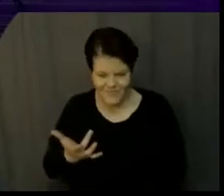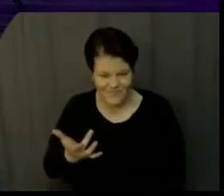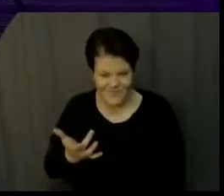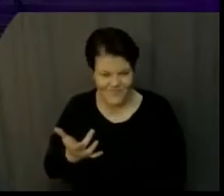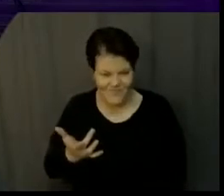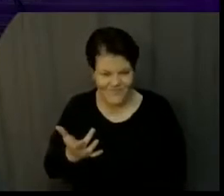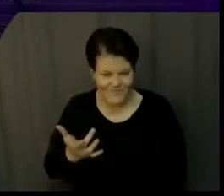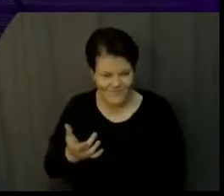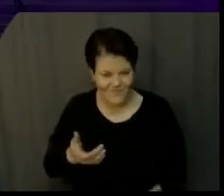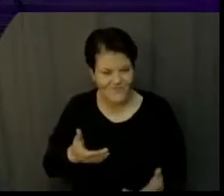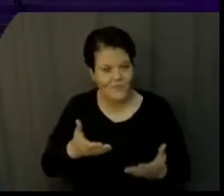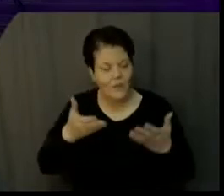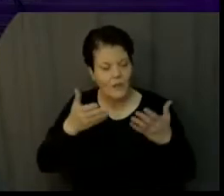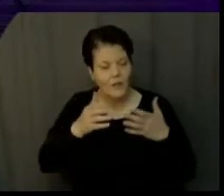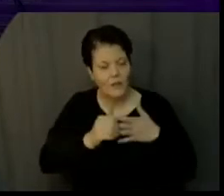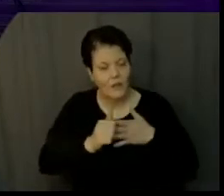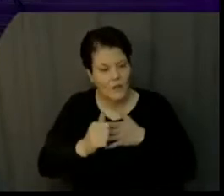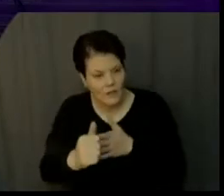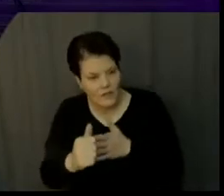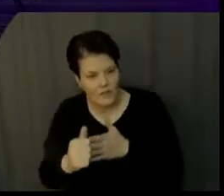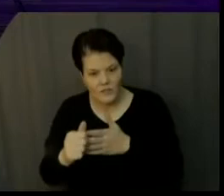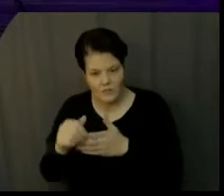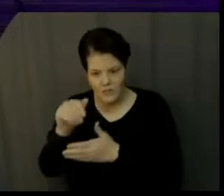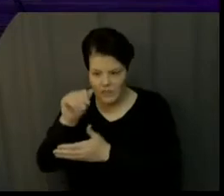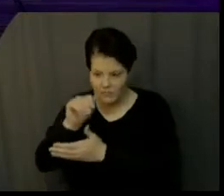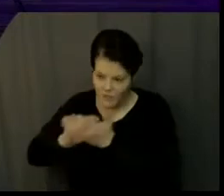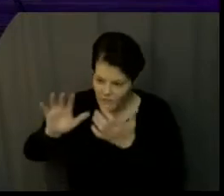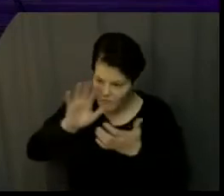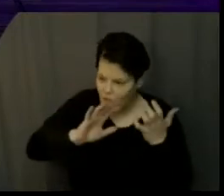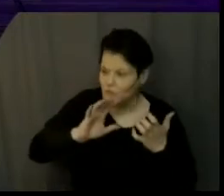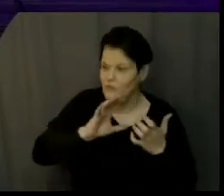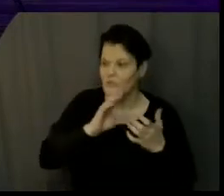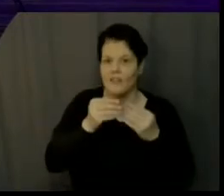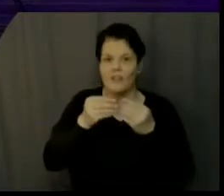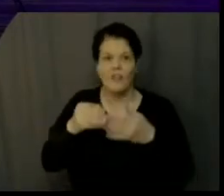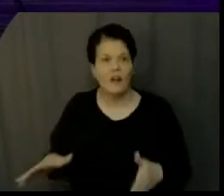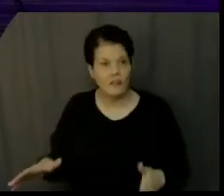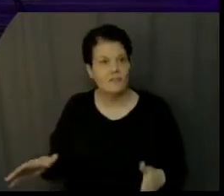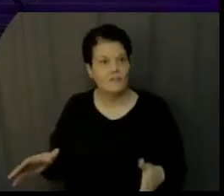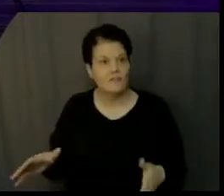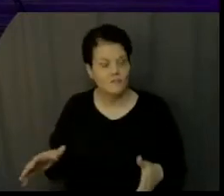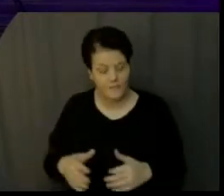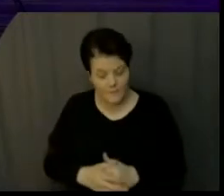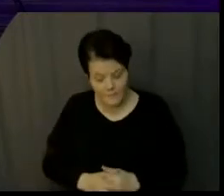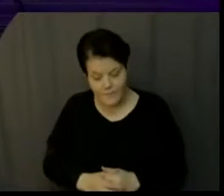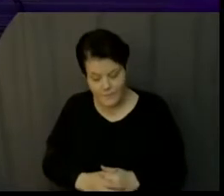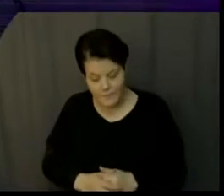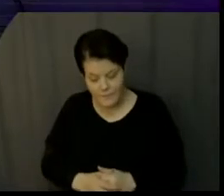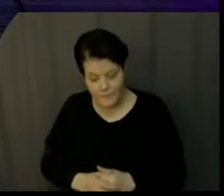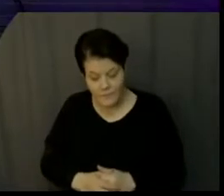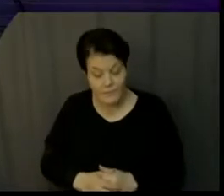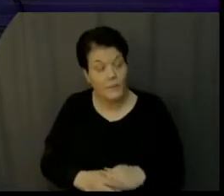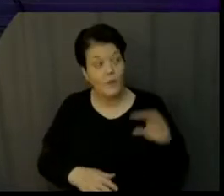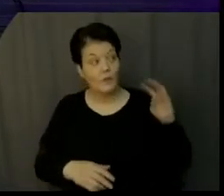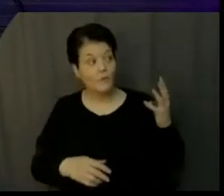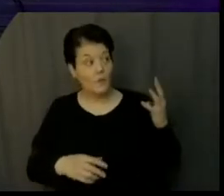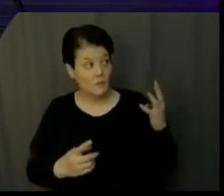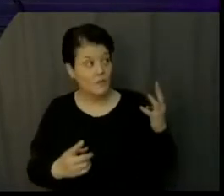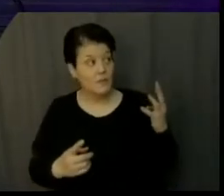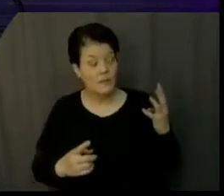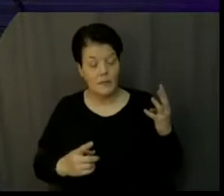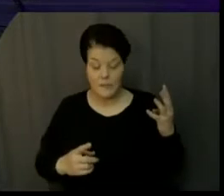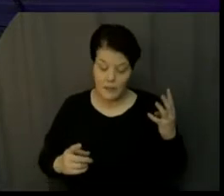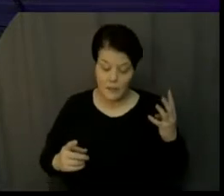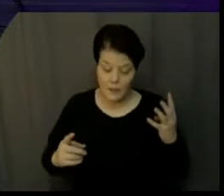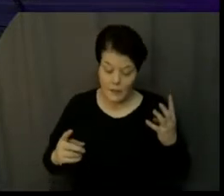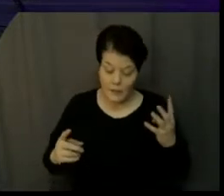and confused when it comes to faith. Here's another one, and I'm sure there's more, but they talk about the super spirituality. And